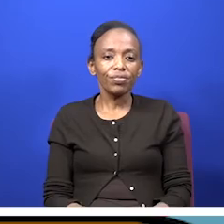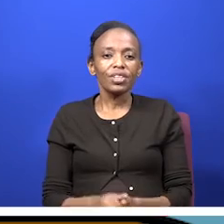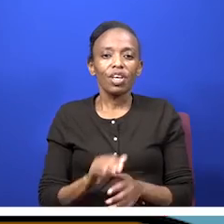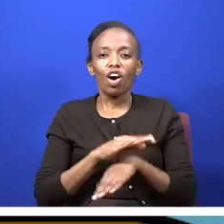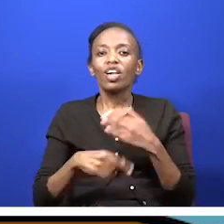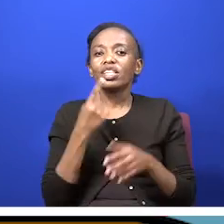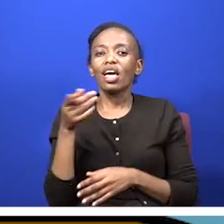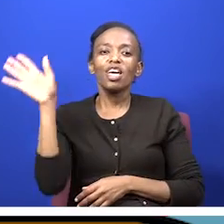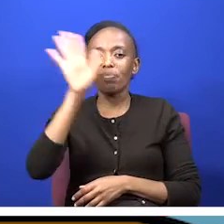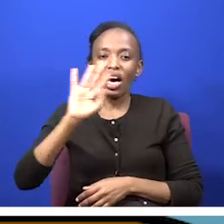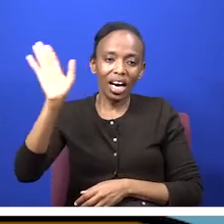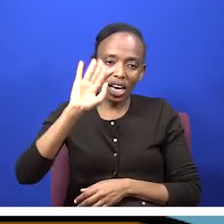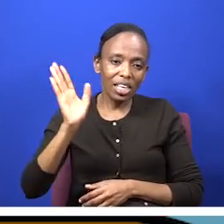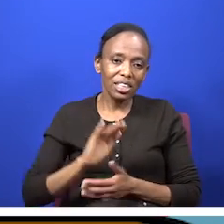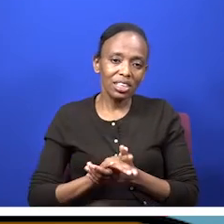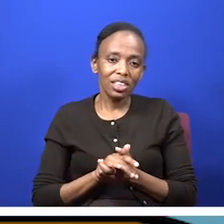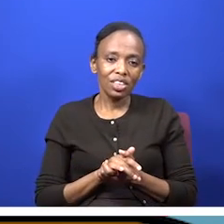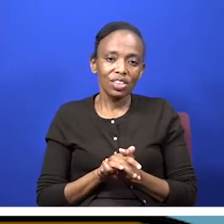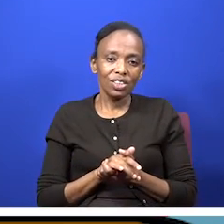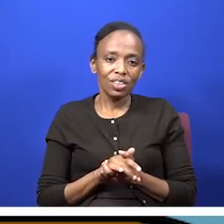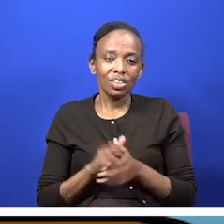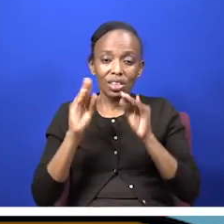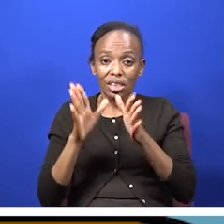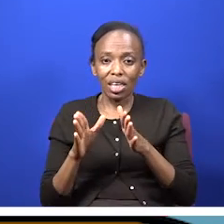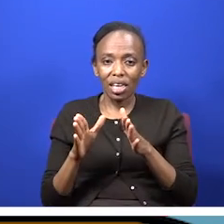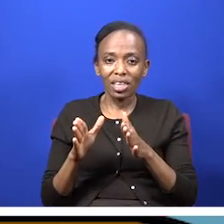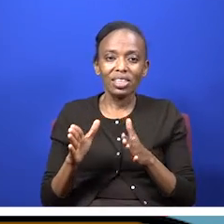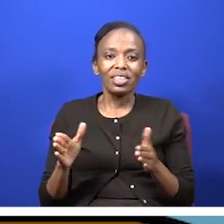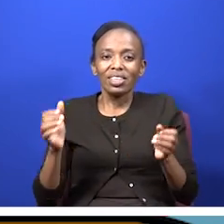Bye. Bye. Bye. Chapulin, Chapulin,